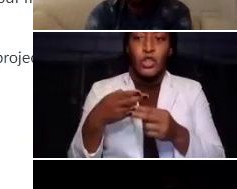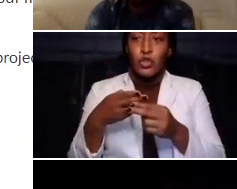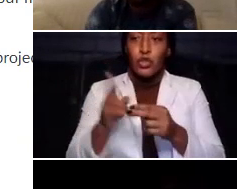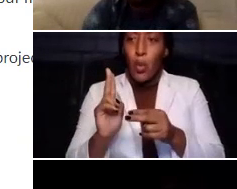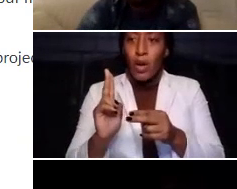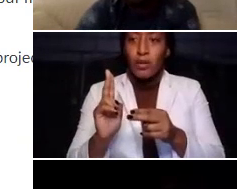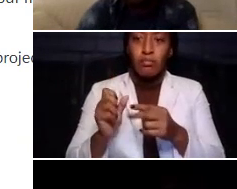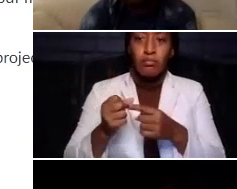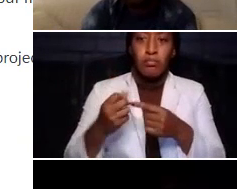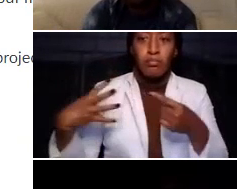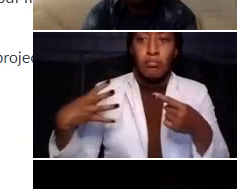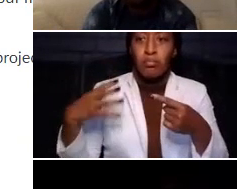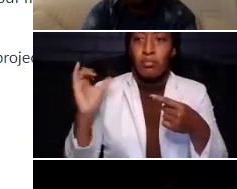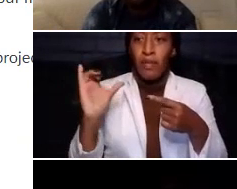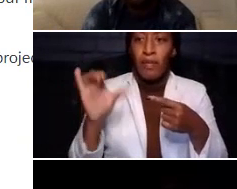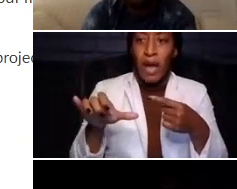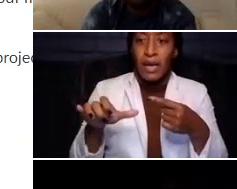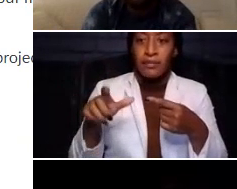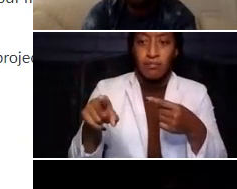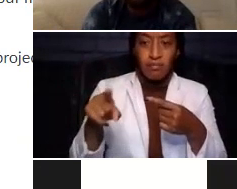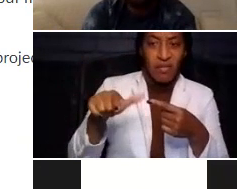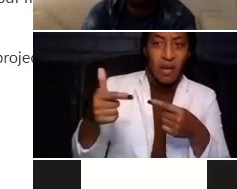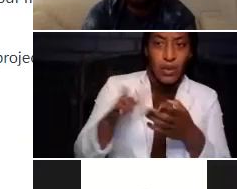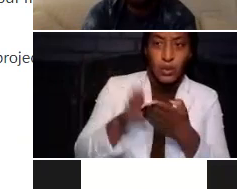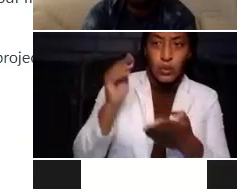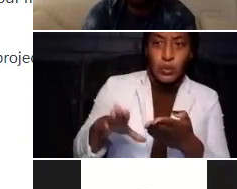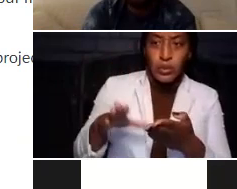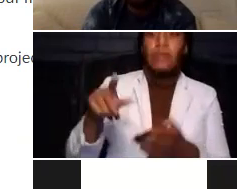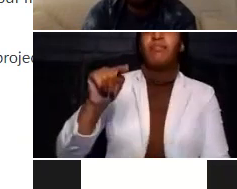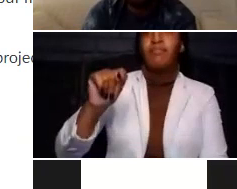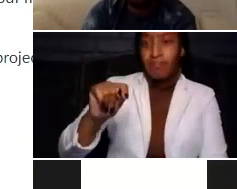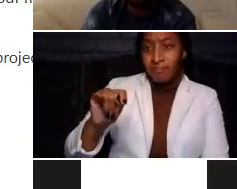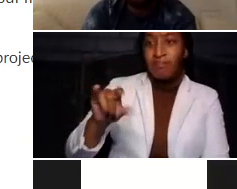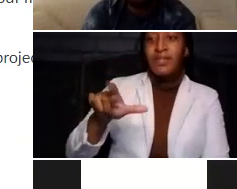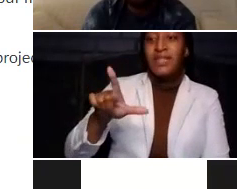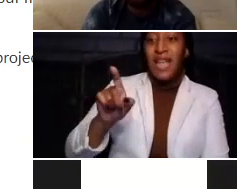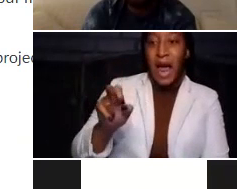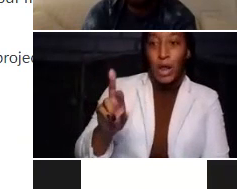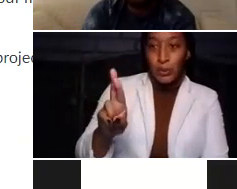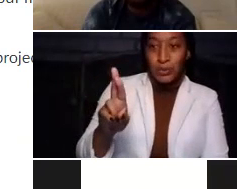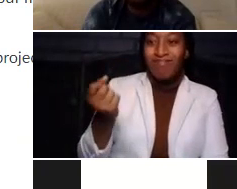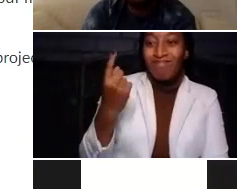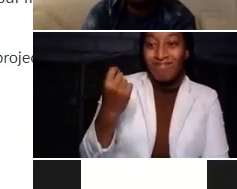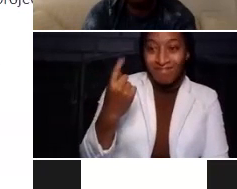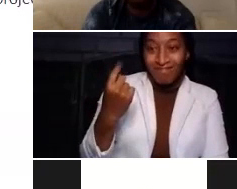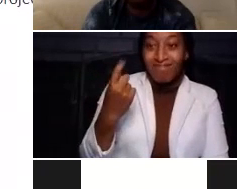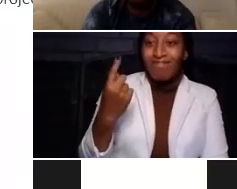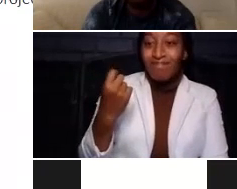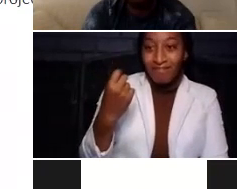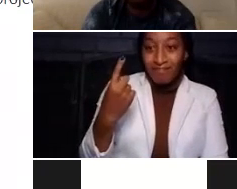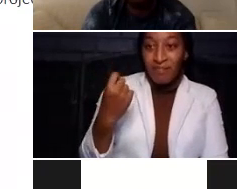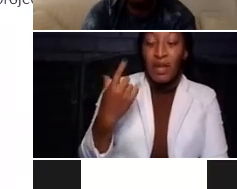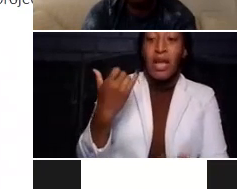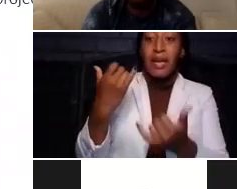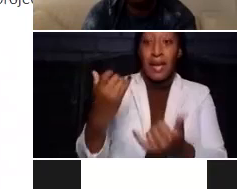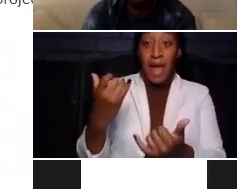of it. That student. Yes, ma'am, that's fine. Okay, all right. The only other thing that I want to take a look now is